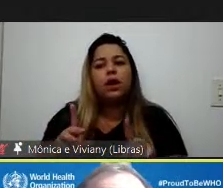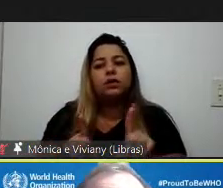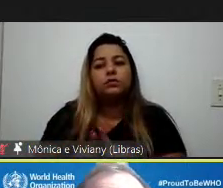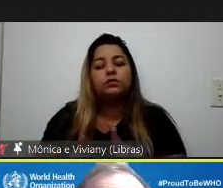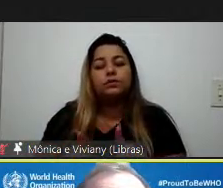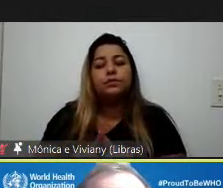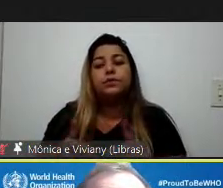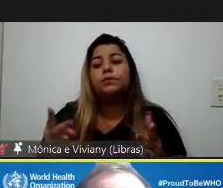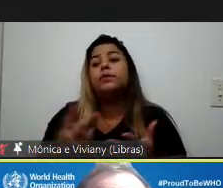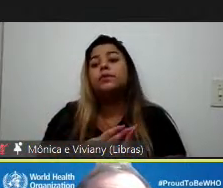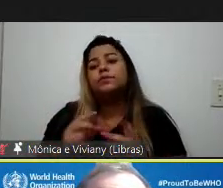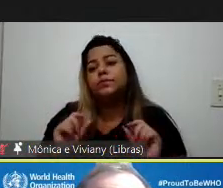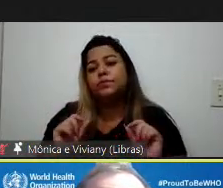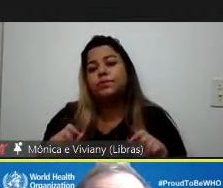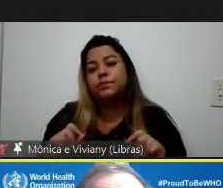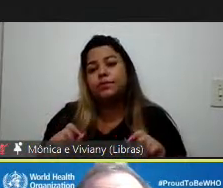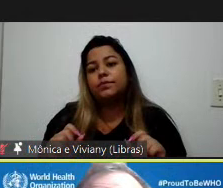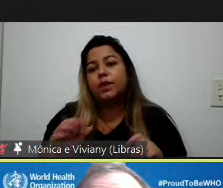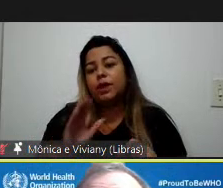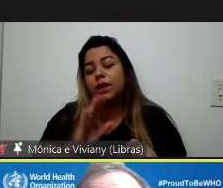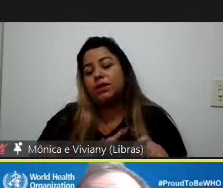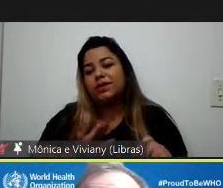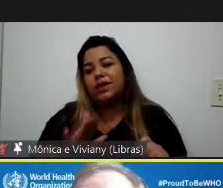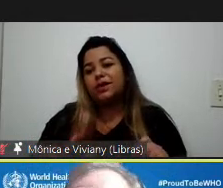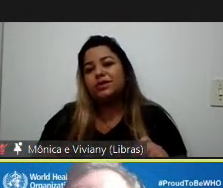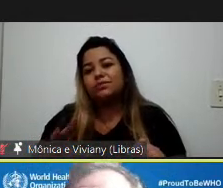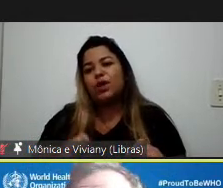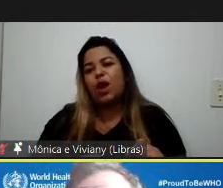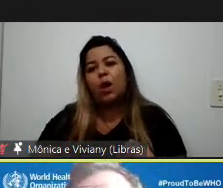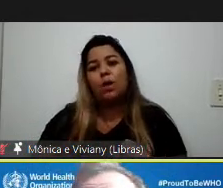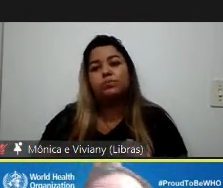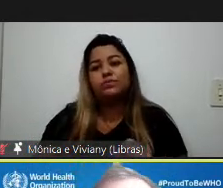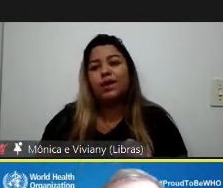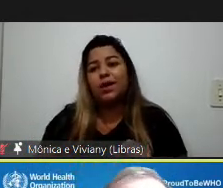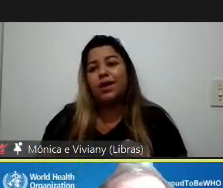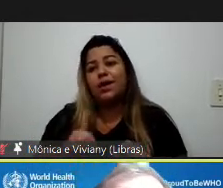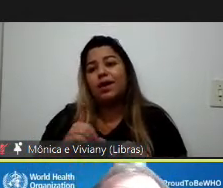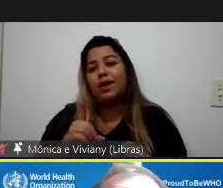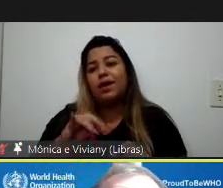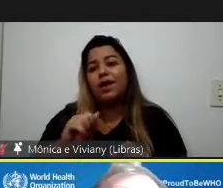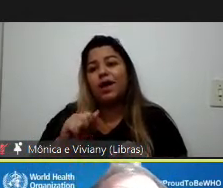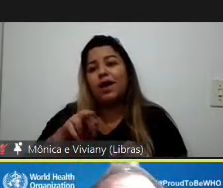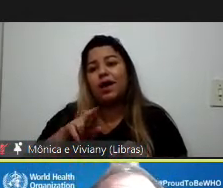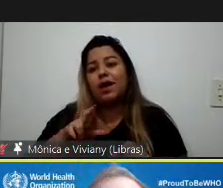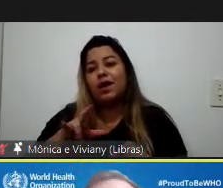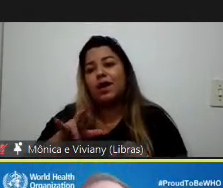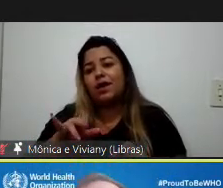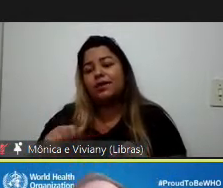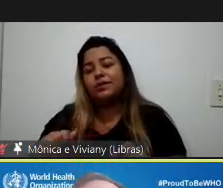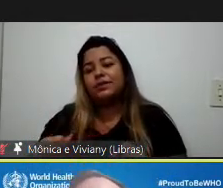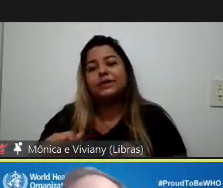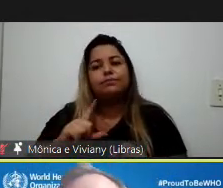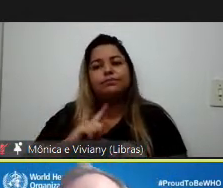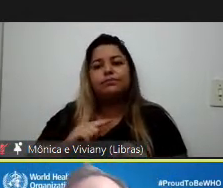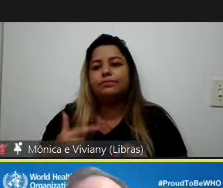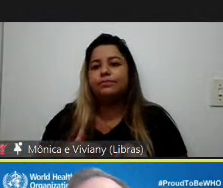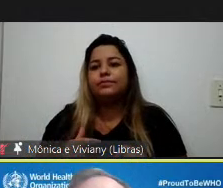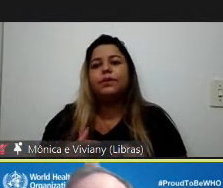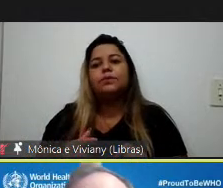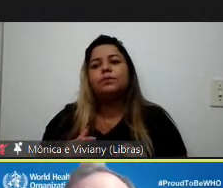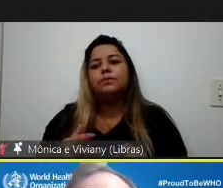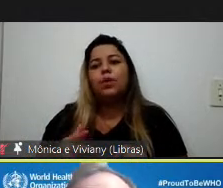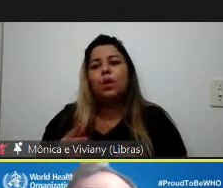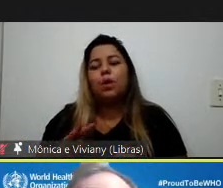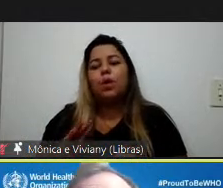with diarrhea who received oral rehydration solutions, half of them, but only 15% have the preparation